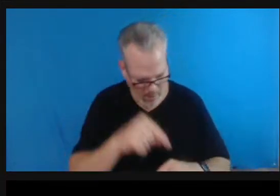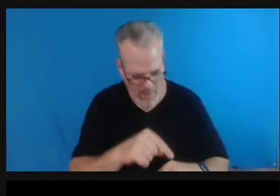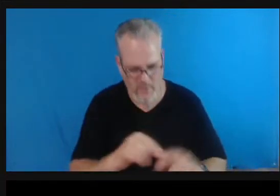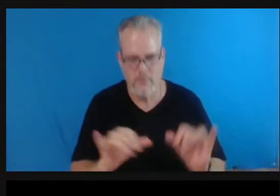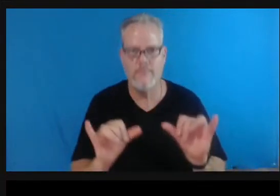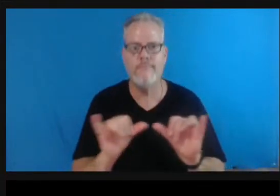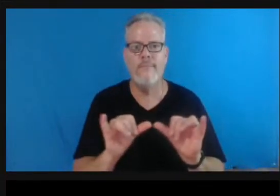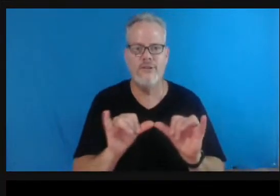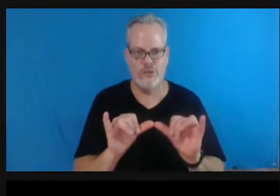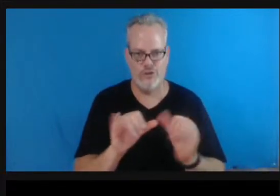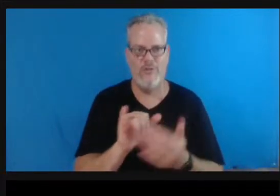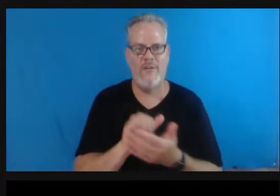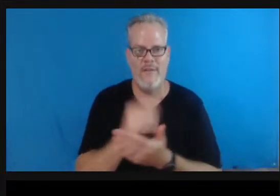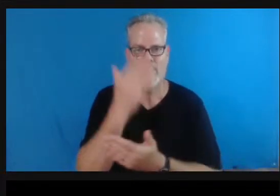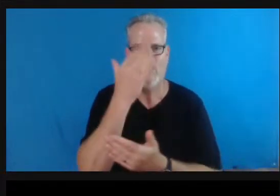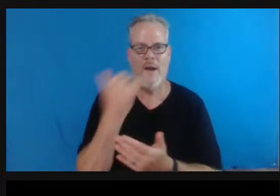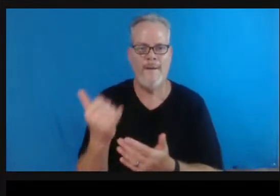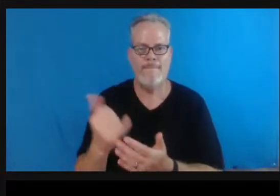they're